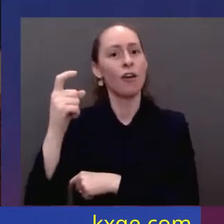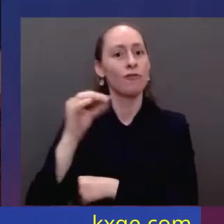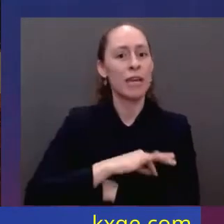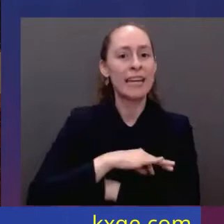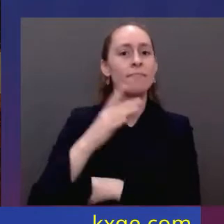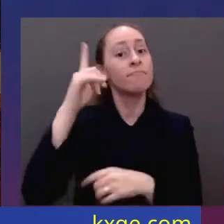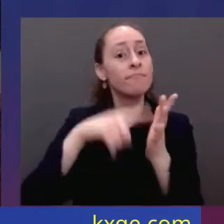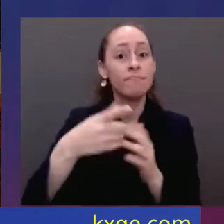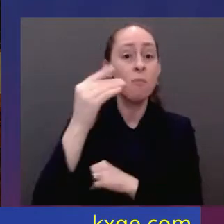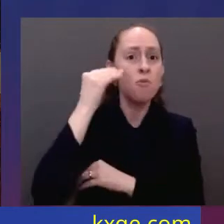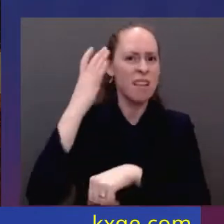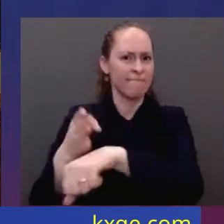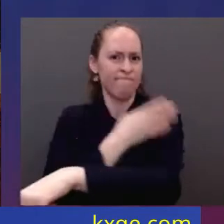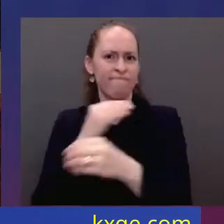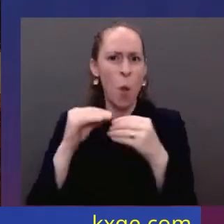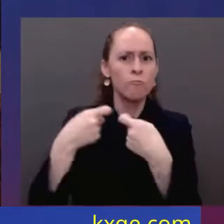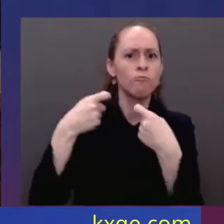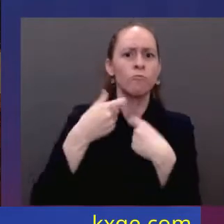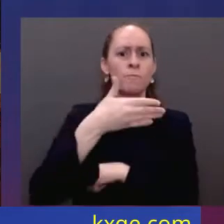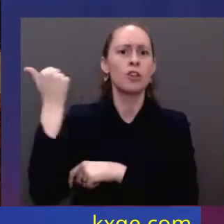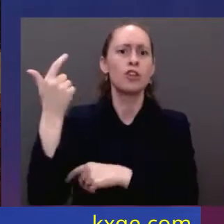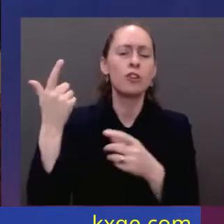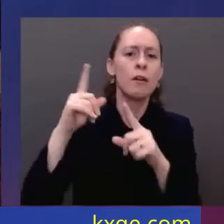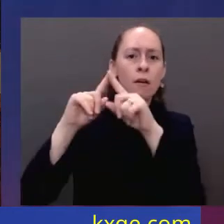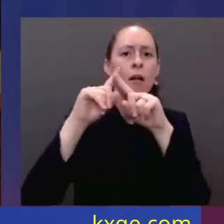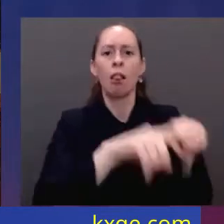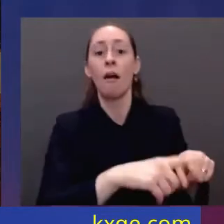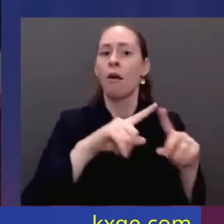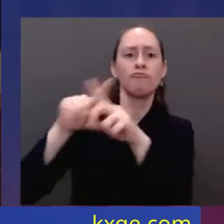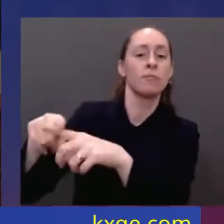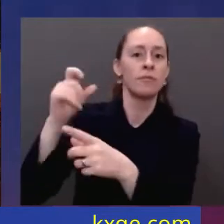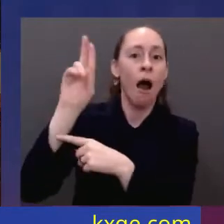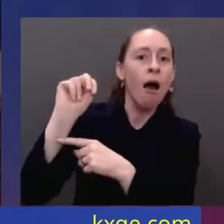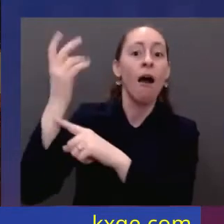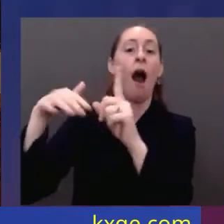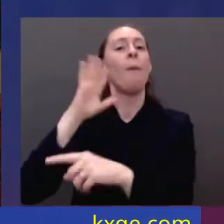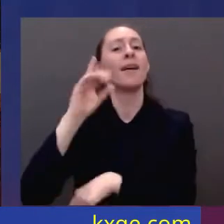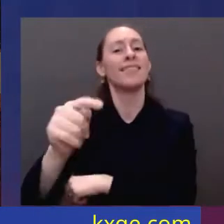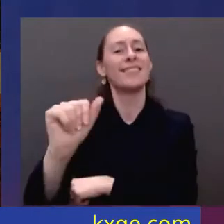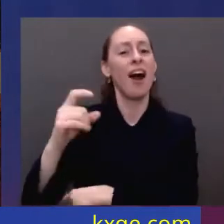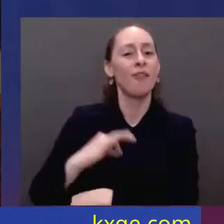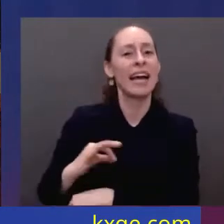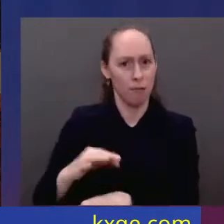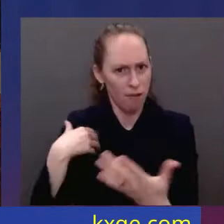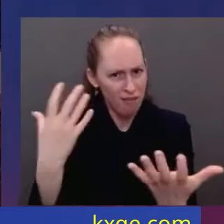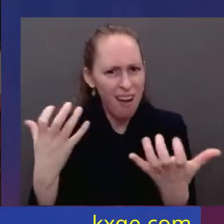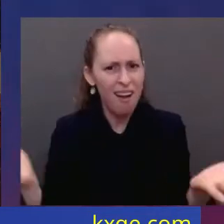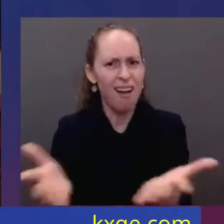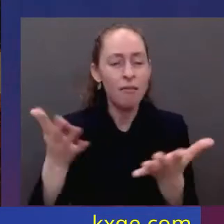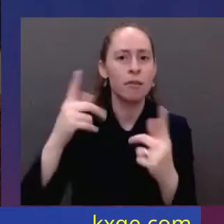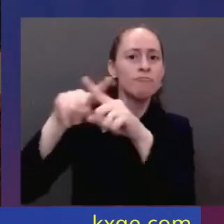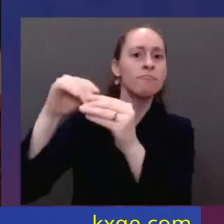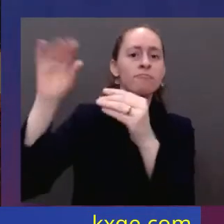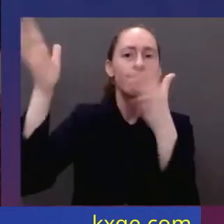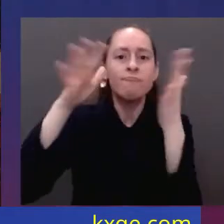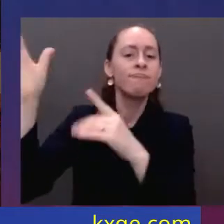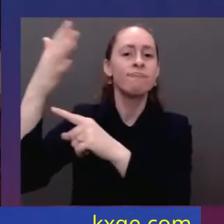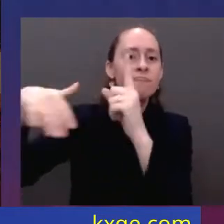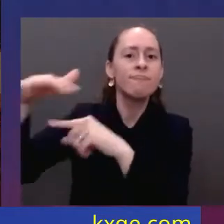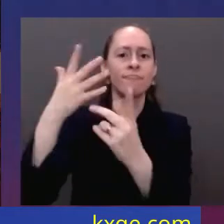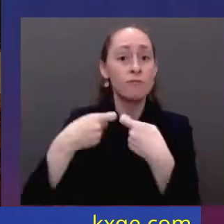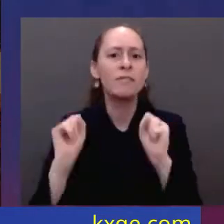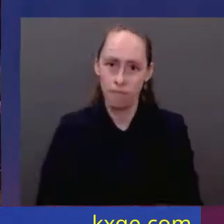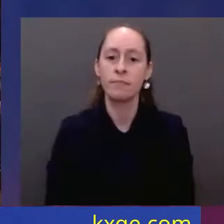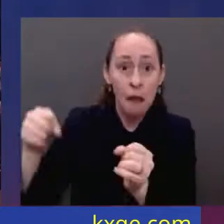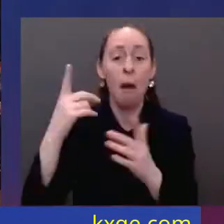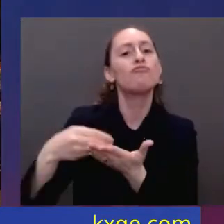and get a tax credit for it. Double America's clean energy production and solar, wind and so much more. Lower the price of electric vehicles, saving another $80 a month that you're not going to have to pay at the